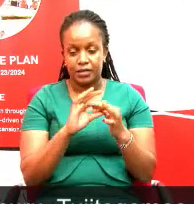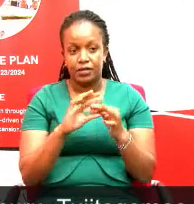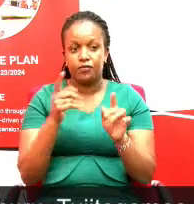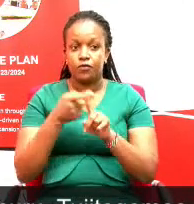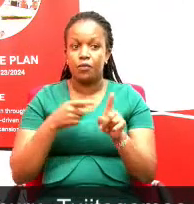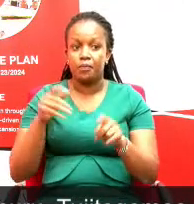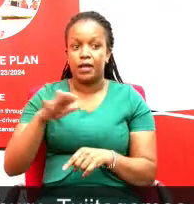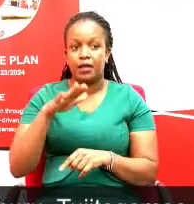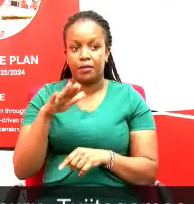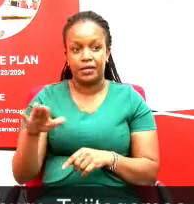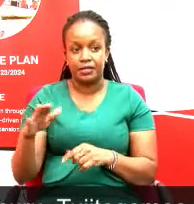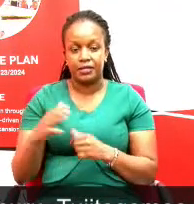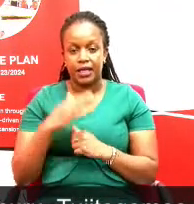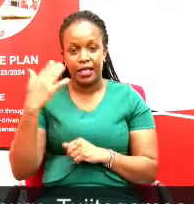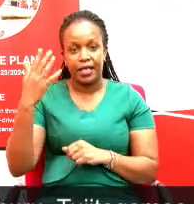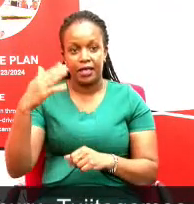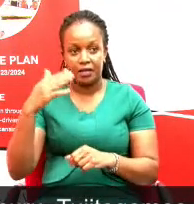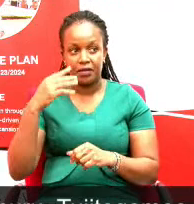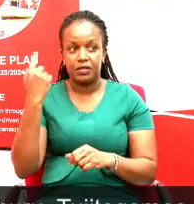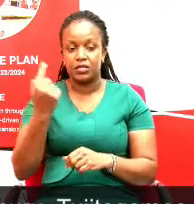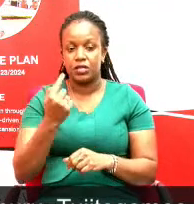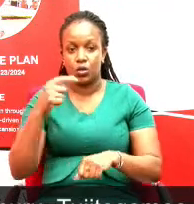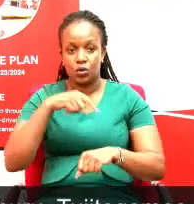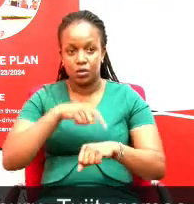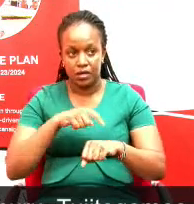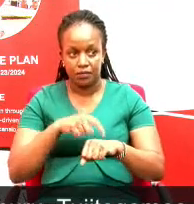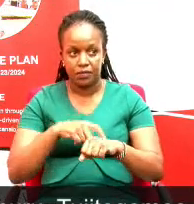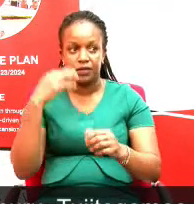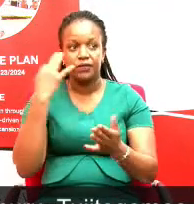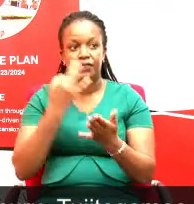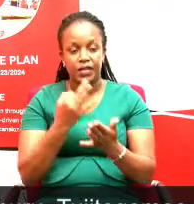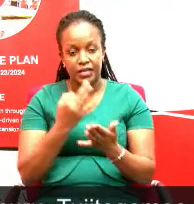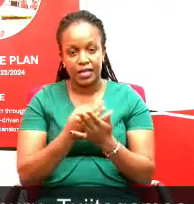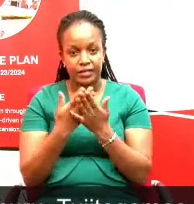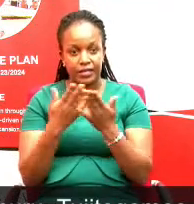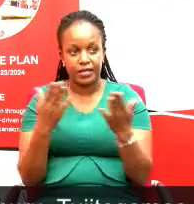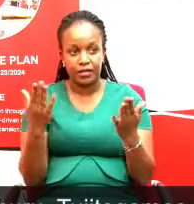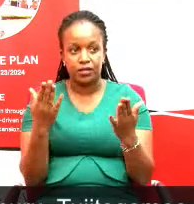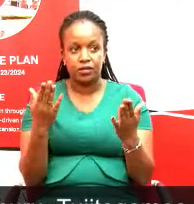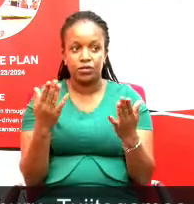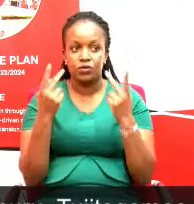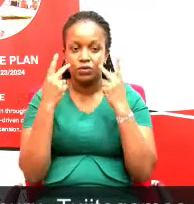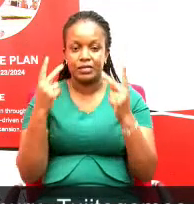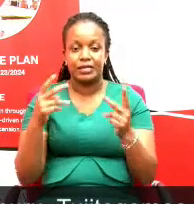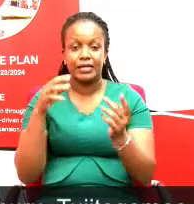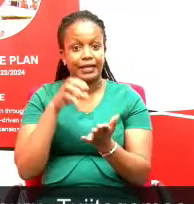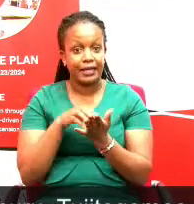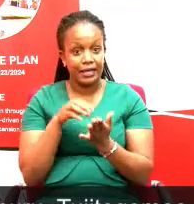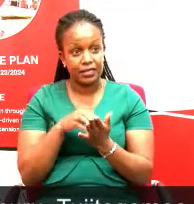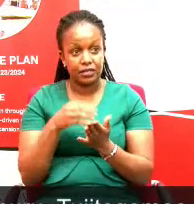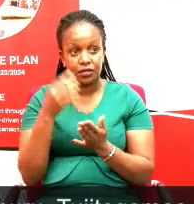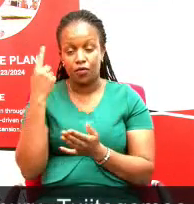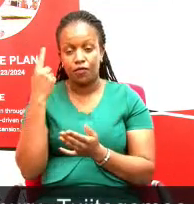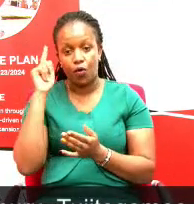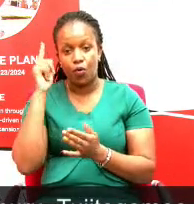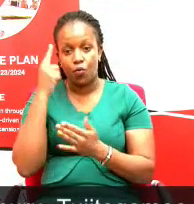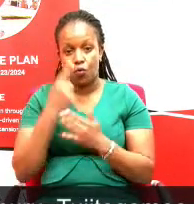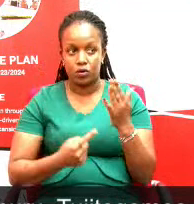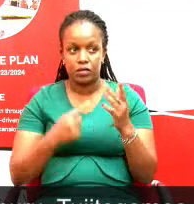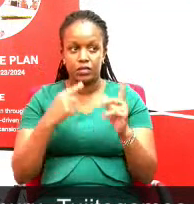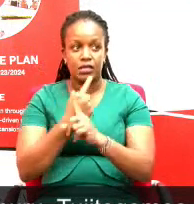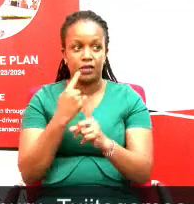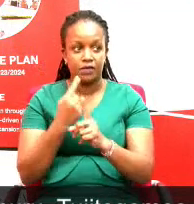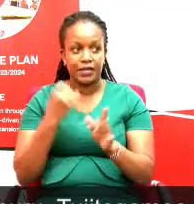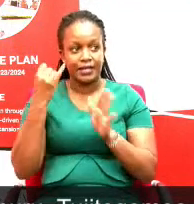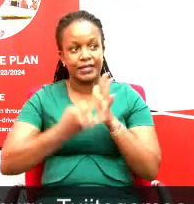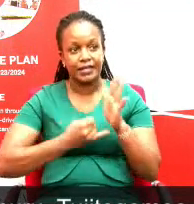Parliament. Every single time, every finance bill, we've seen cases of either industries or